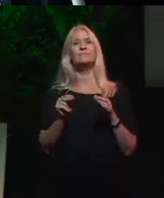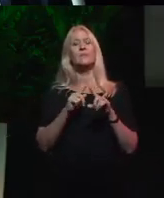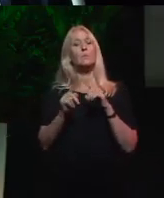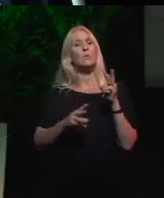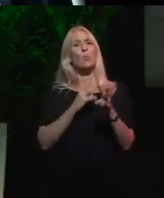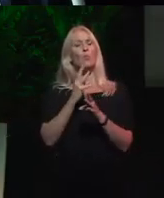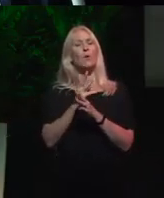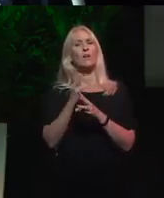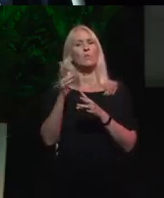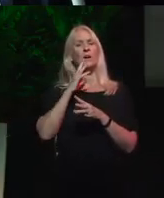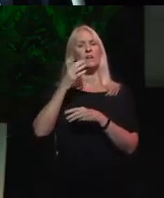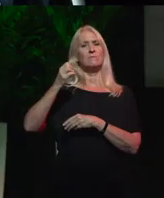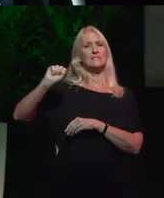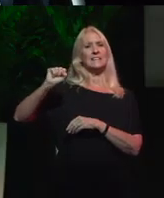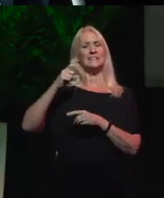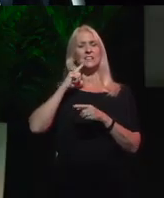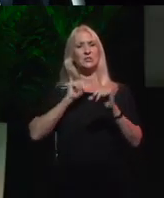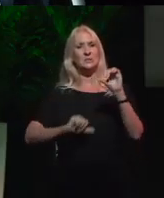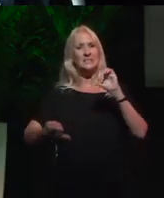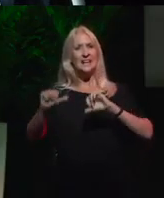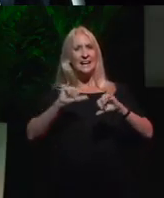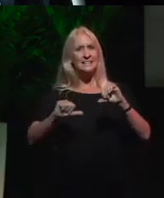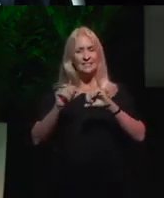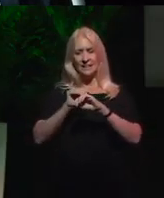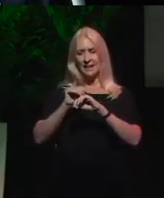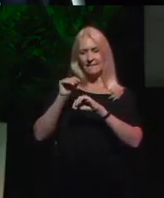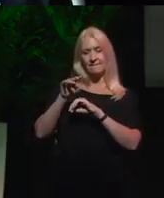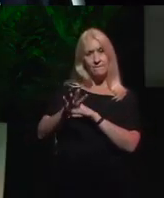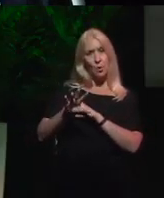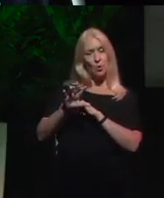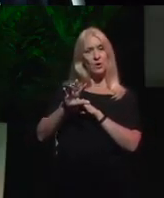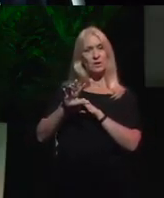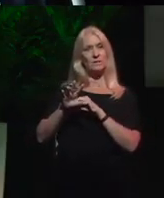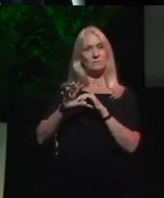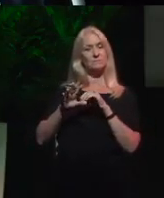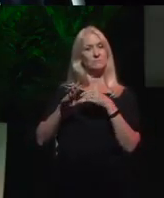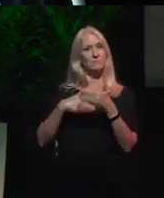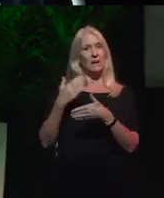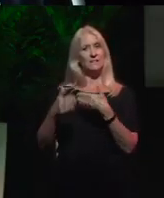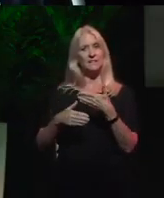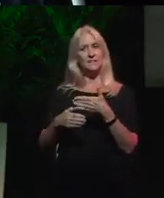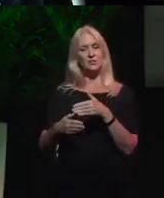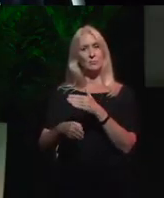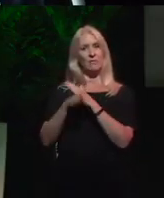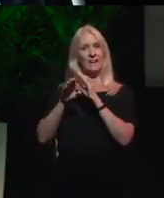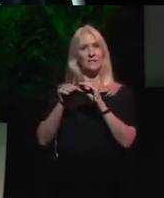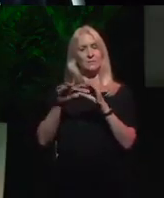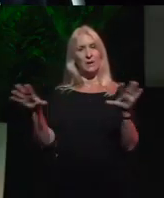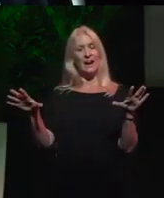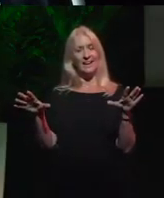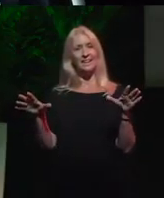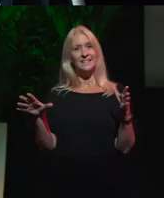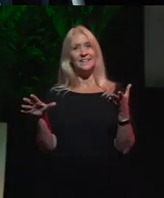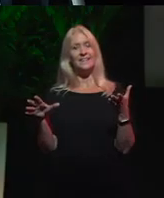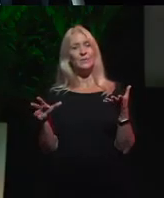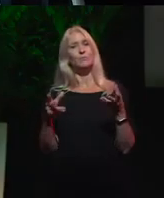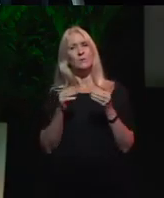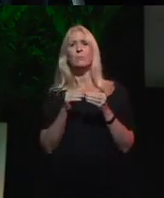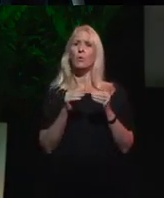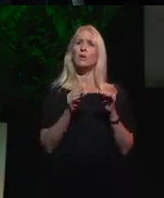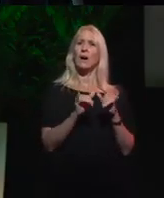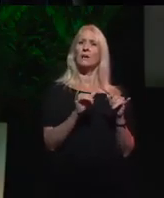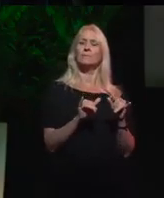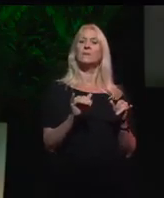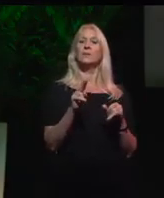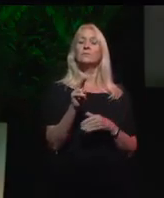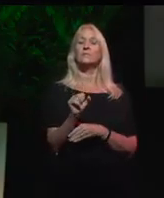world where resistance to scientifically informed measures to prevent the spread of the illness would be almost mainstream in parts of the U.S. We